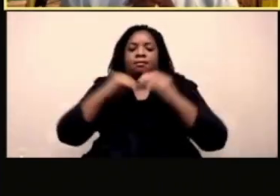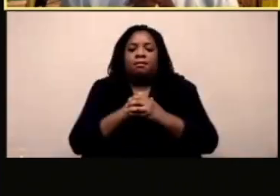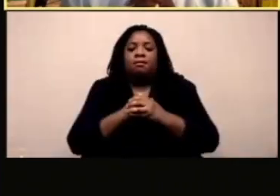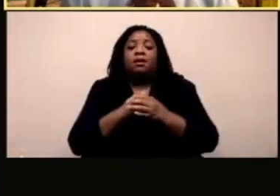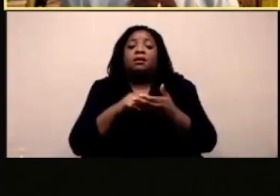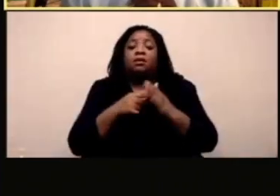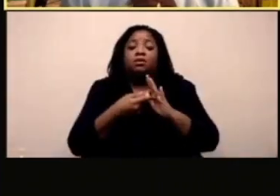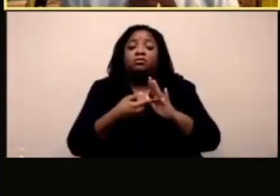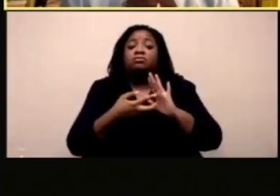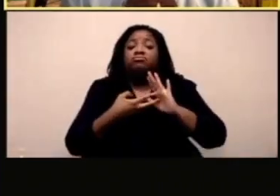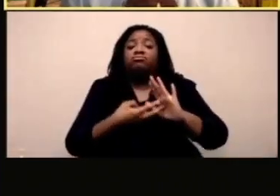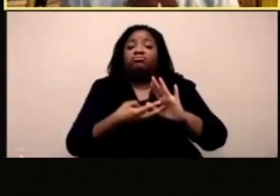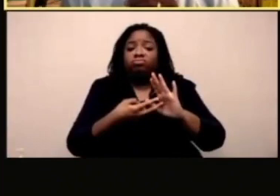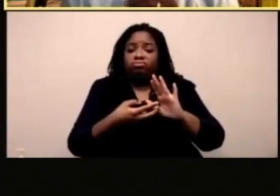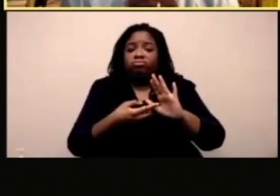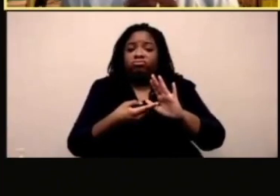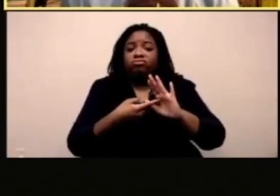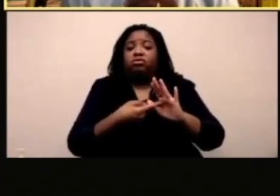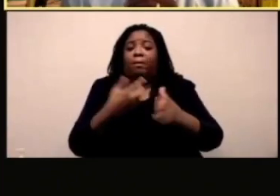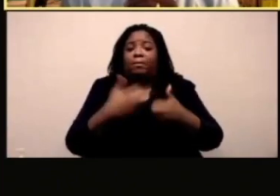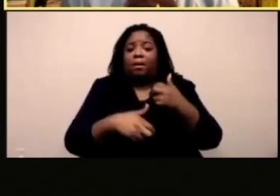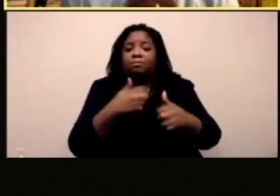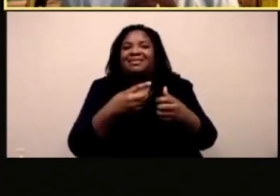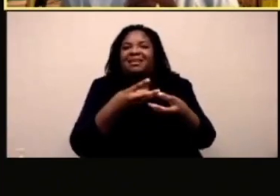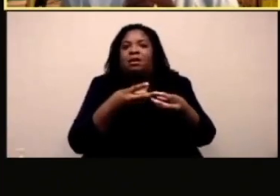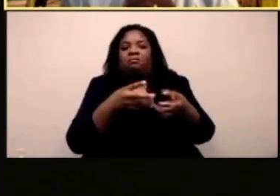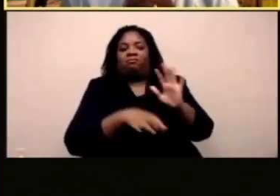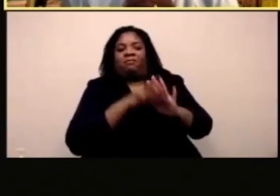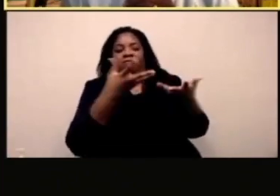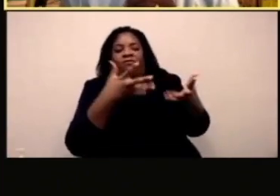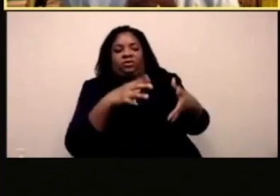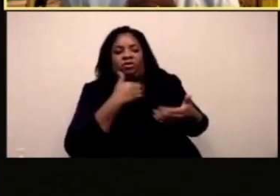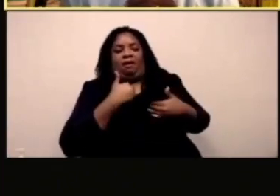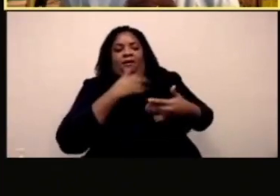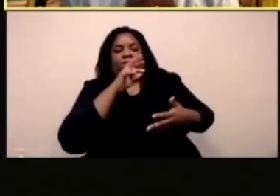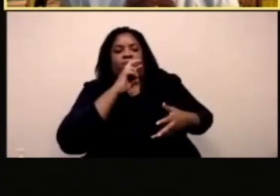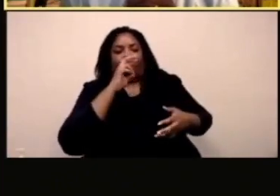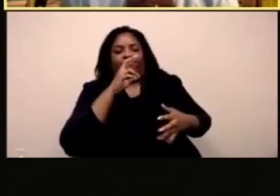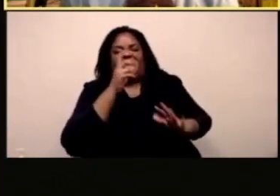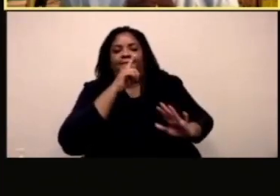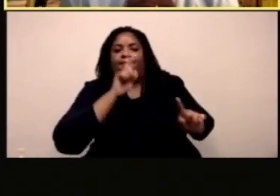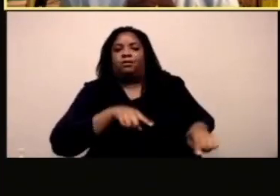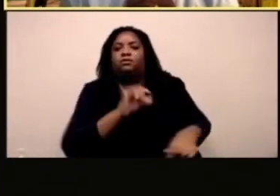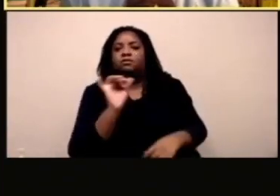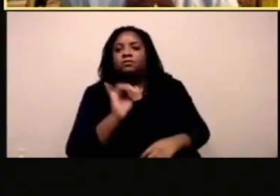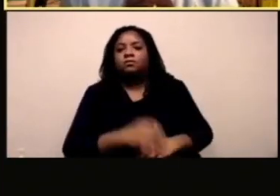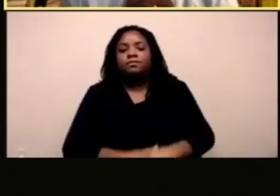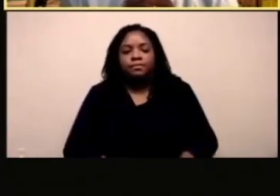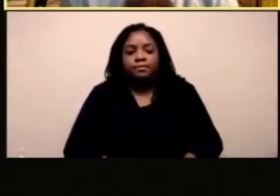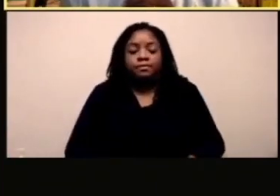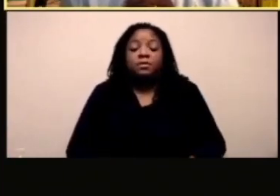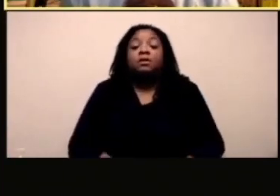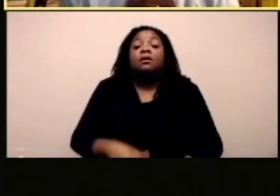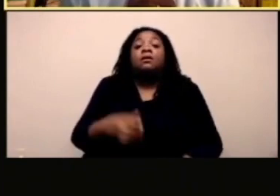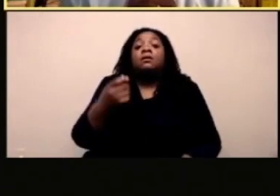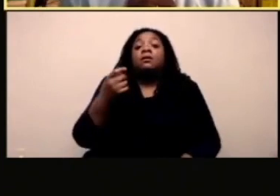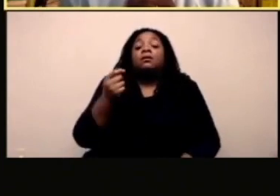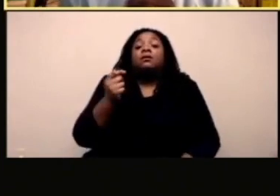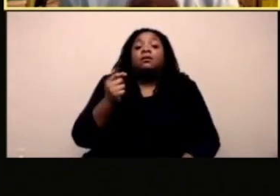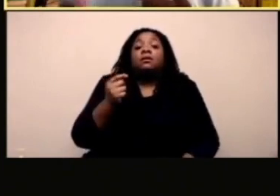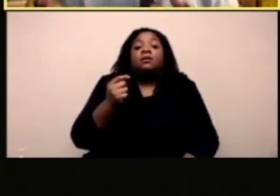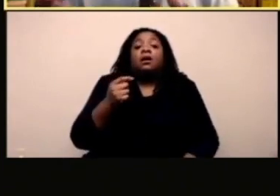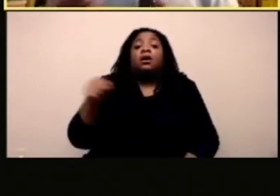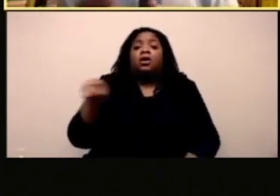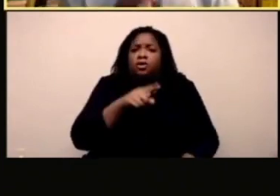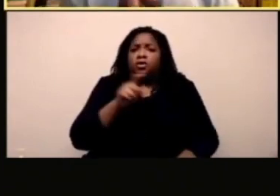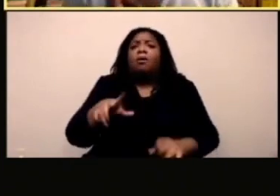and find solutions to those issues. Okay, absolutely. And as I'm looking at it, feel free to chime